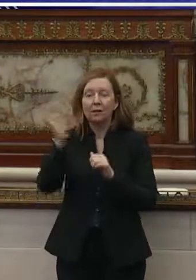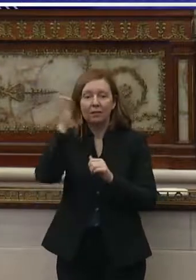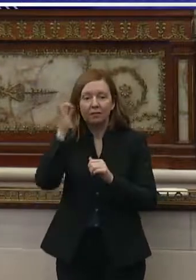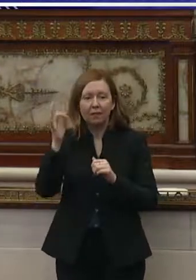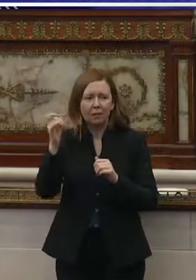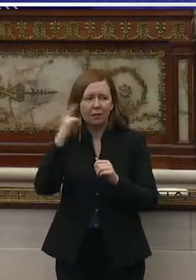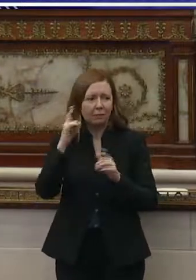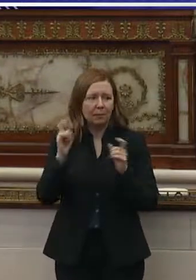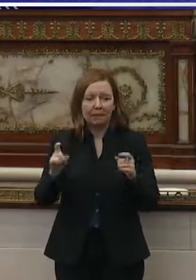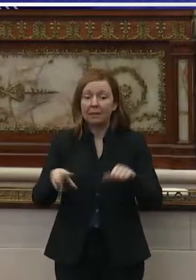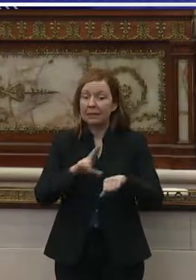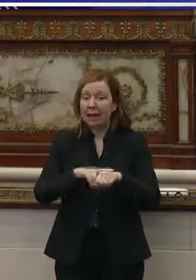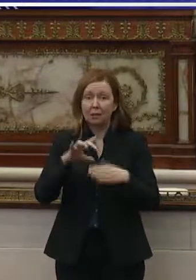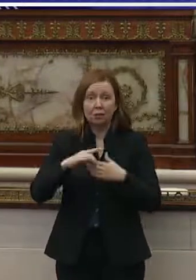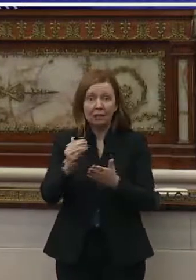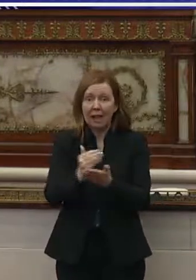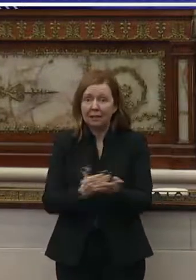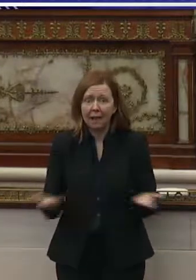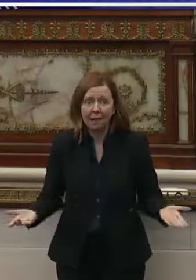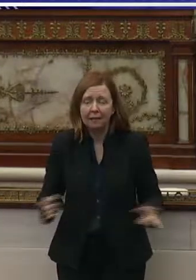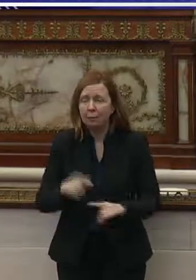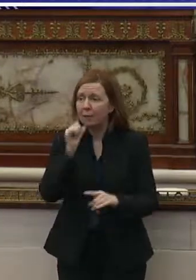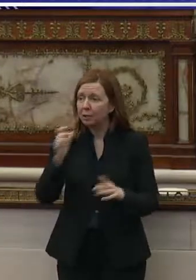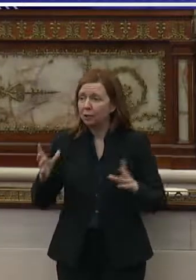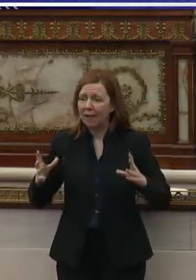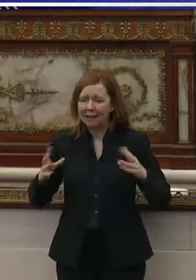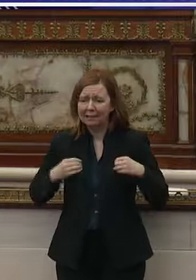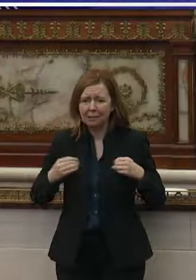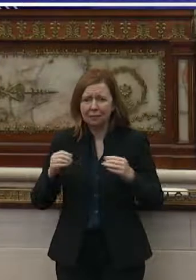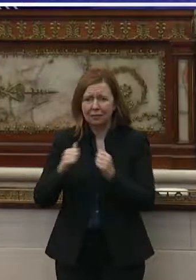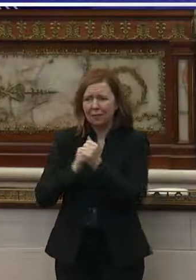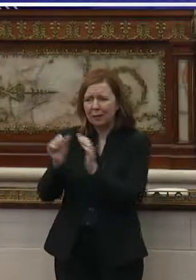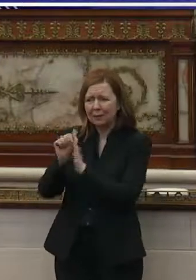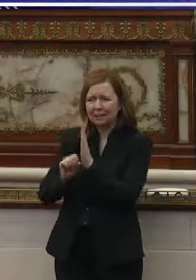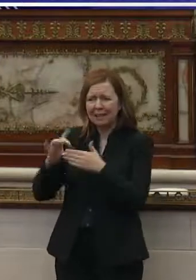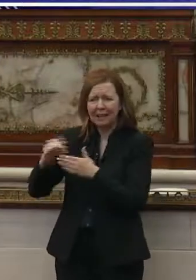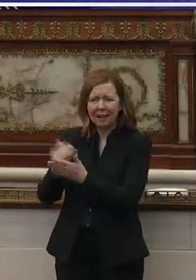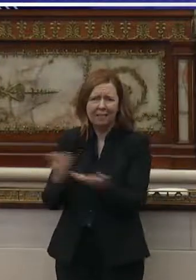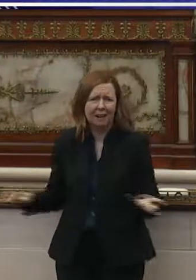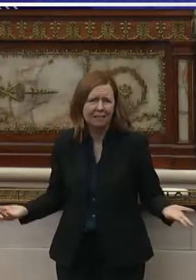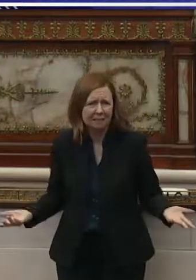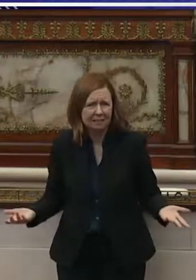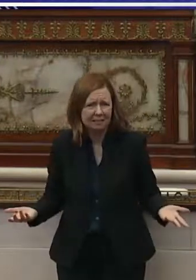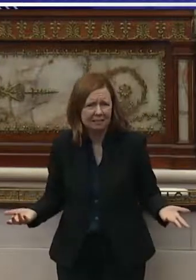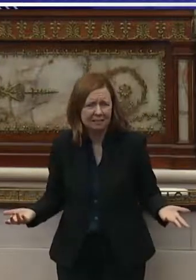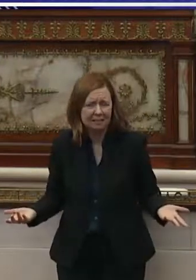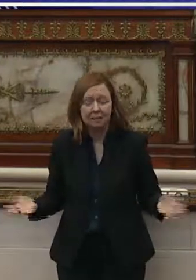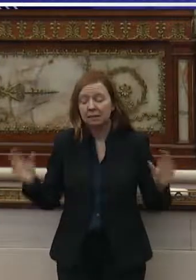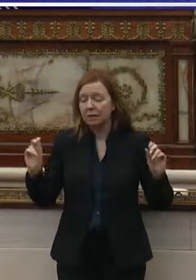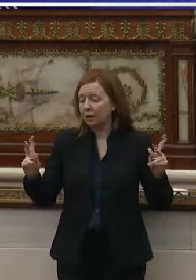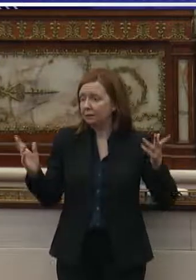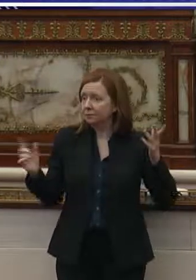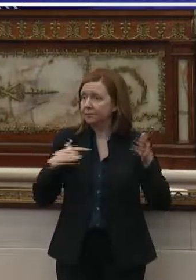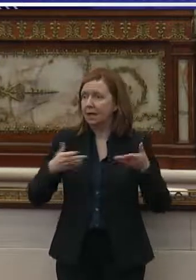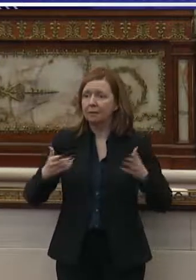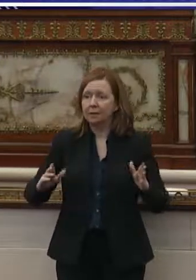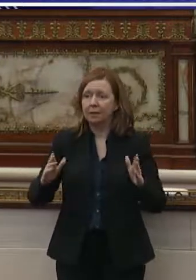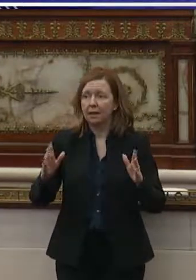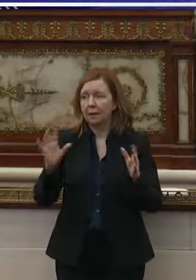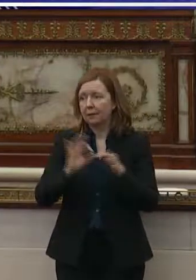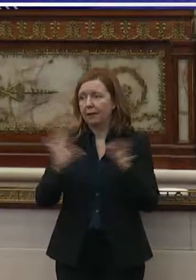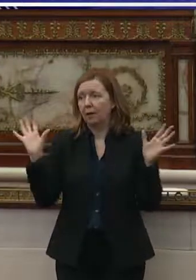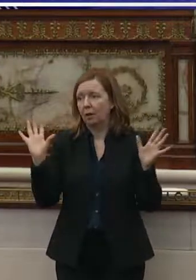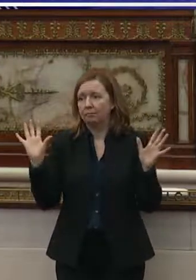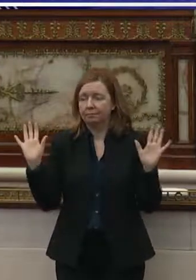whole national guideline, but you're not okay with following the state guidelines, I guess. All right. Well, listen, I'm going to let it go.